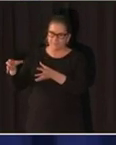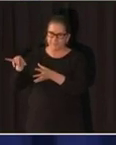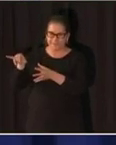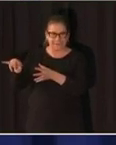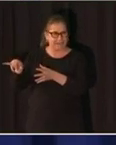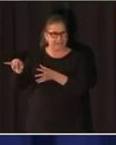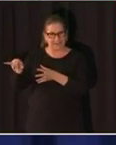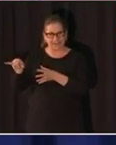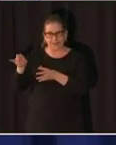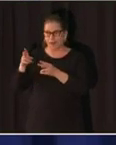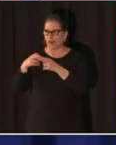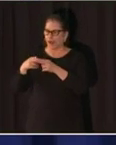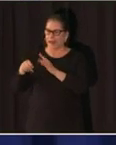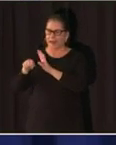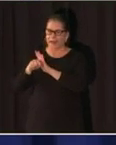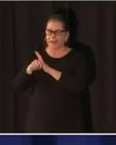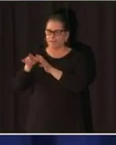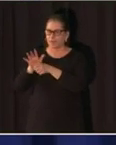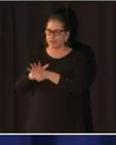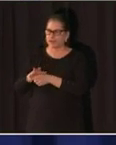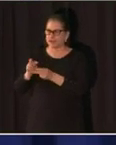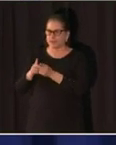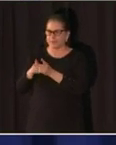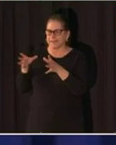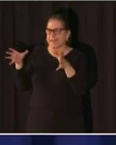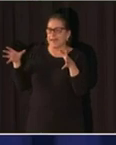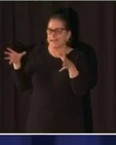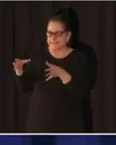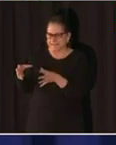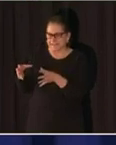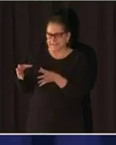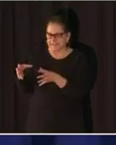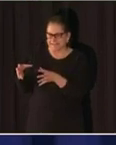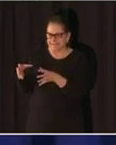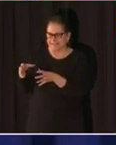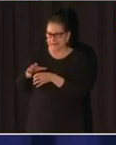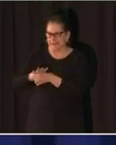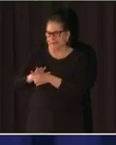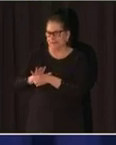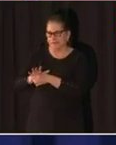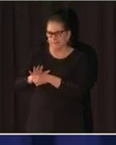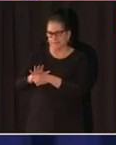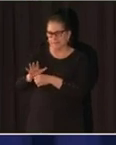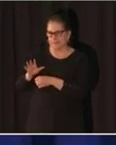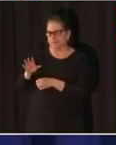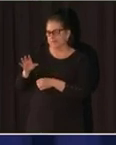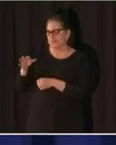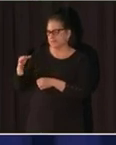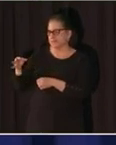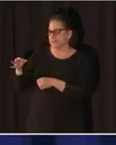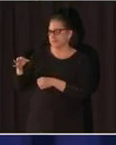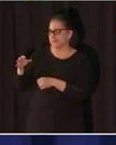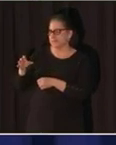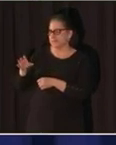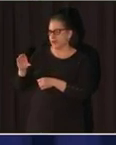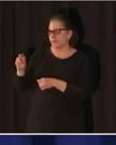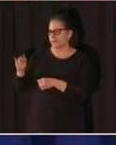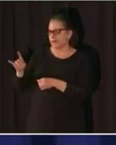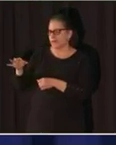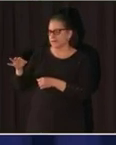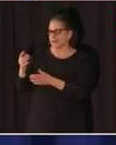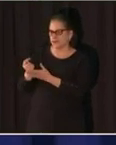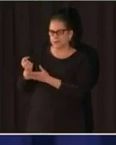room for the treatment of COVID-19, that is not the care that they would